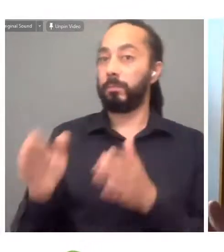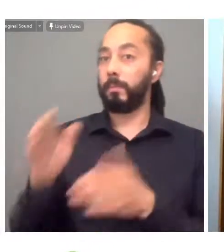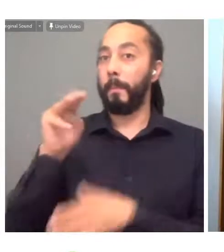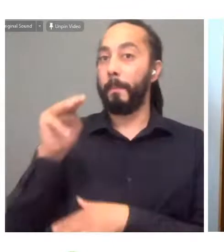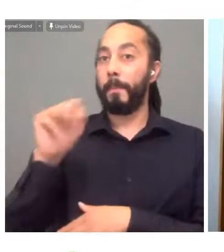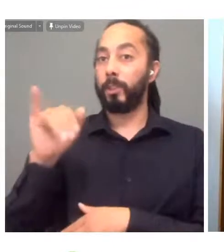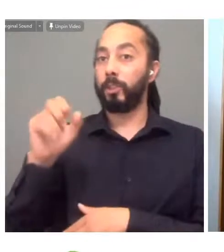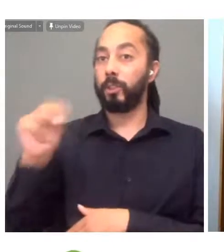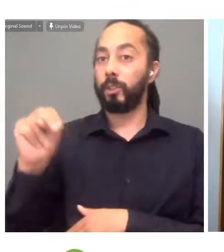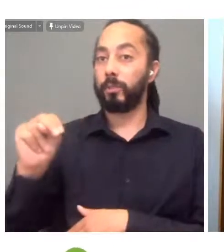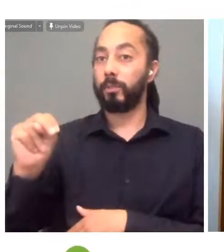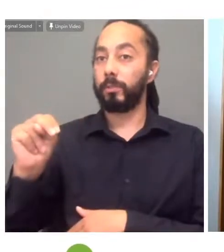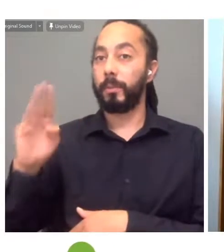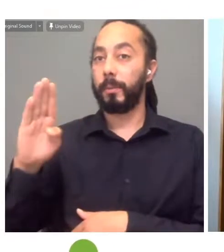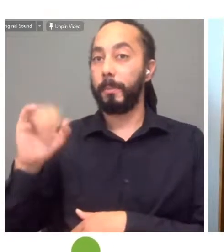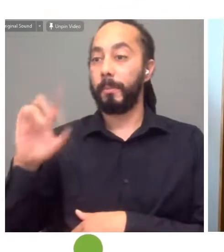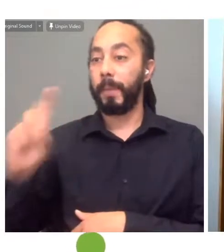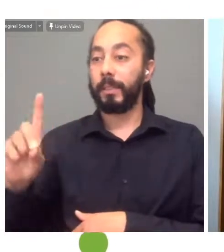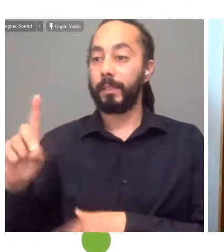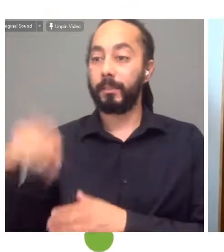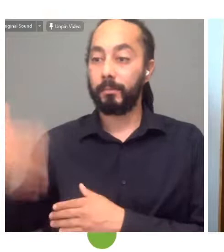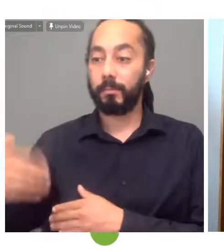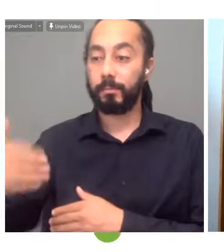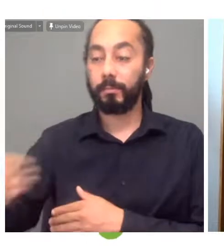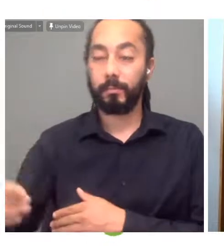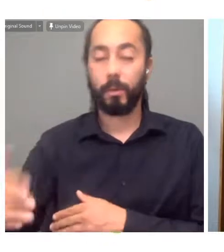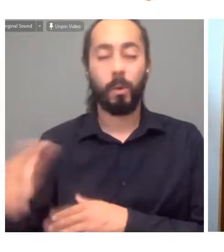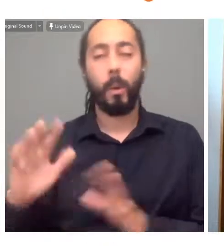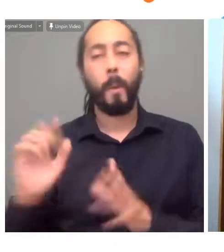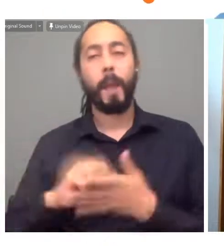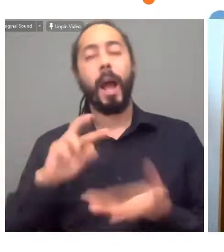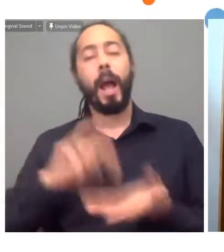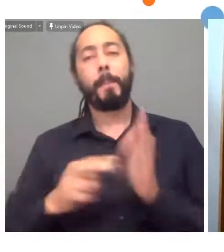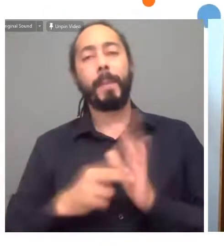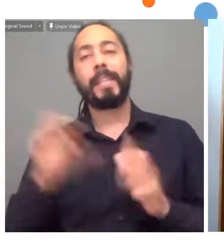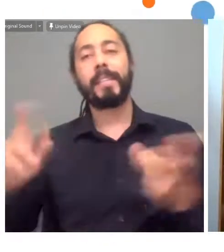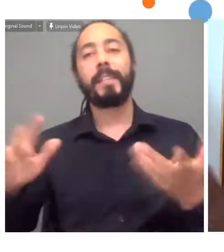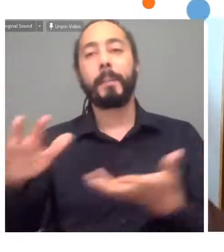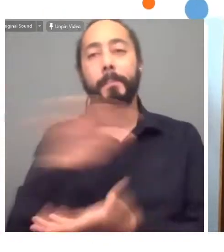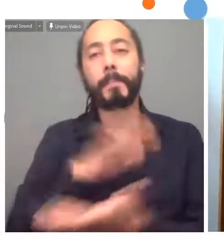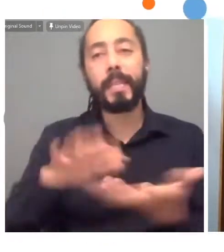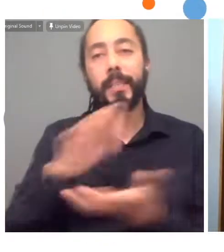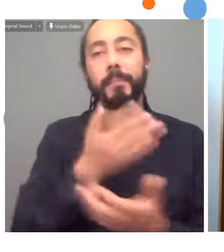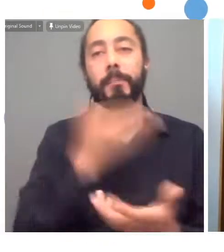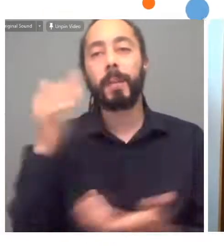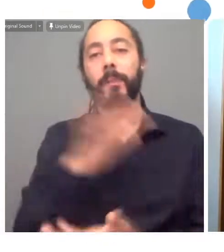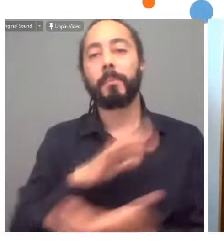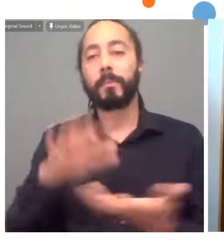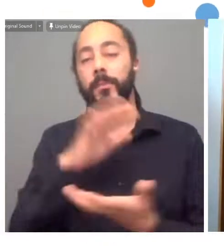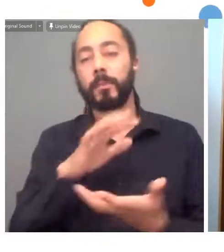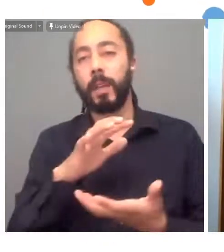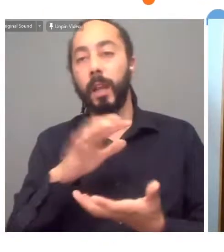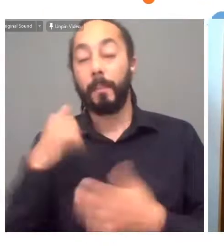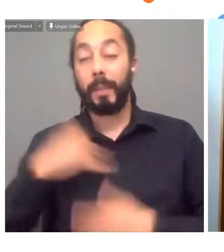But I think that there needs to be a better mix. And we've erred on the side of almost only